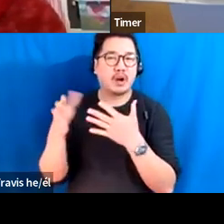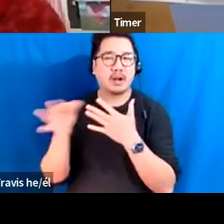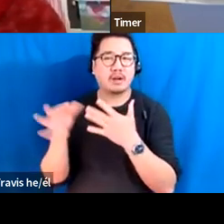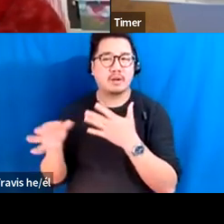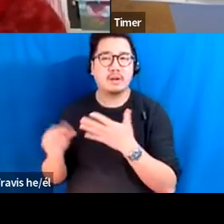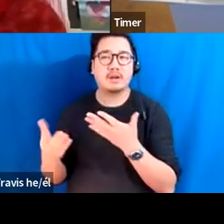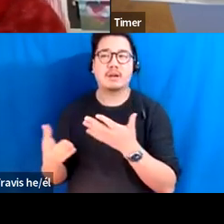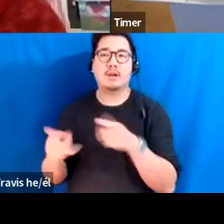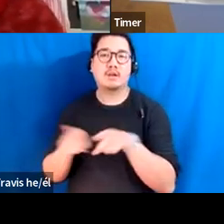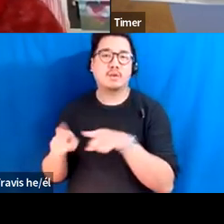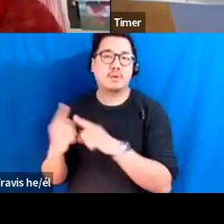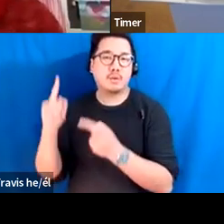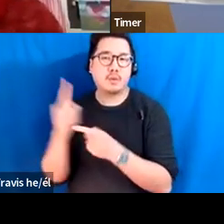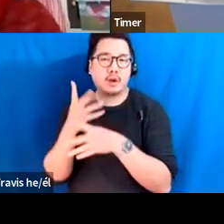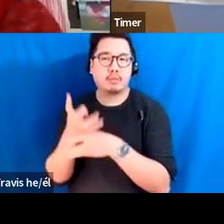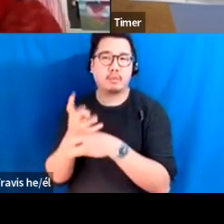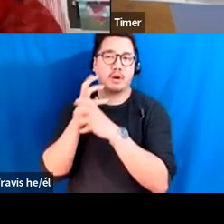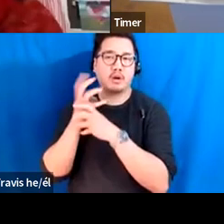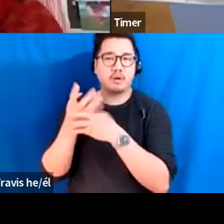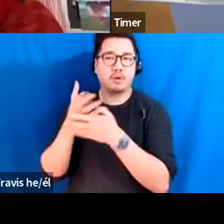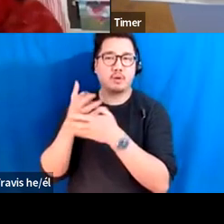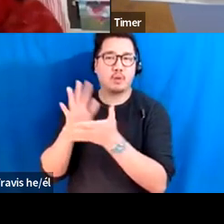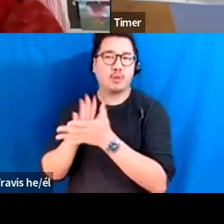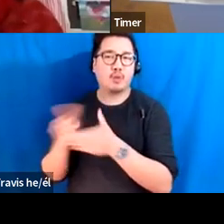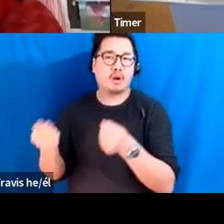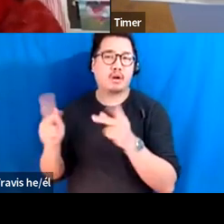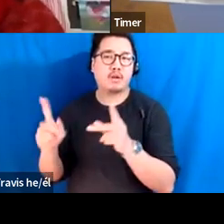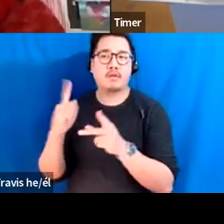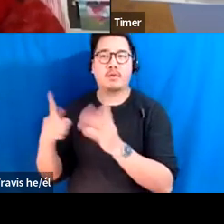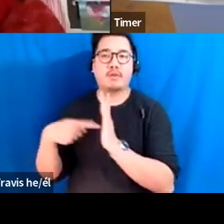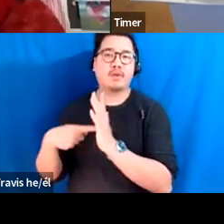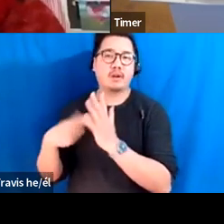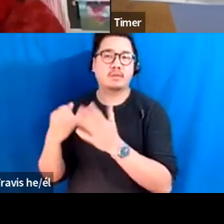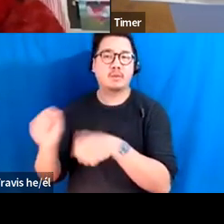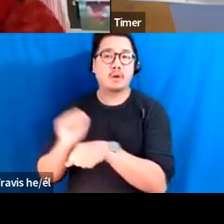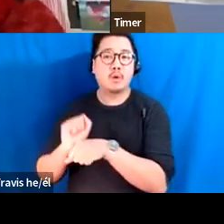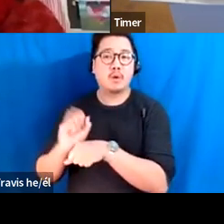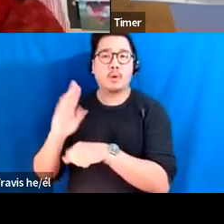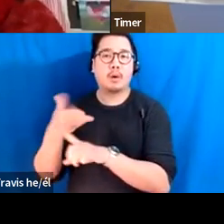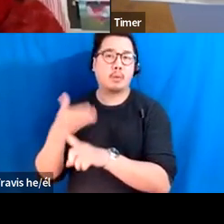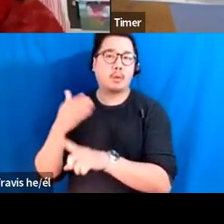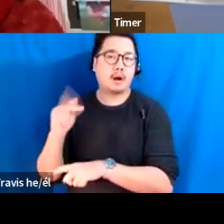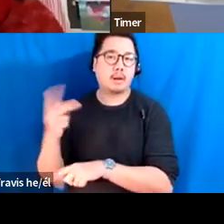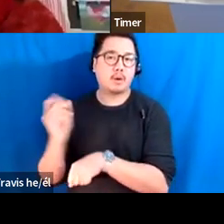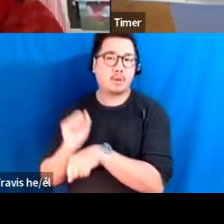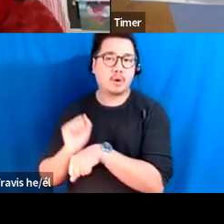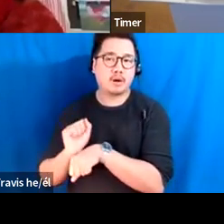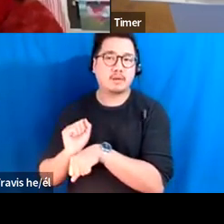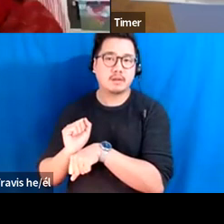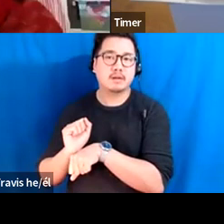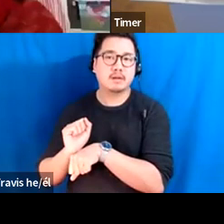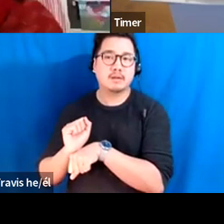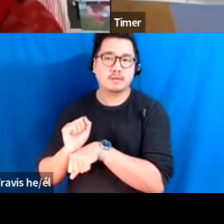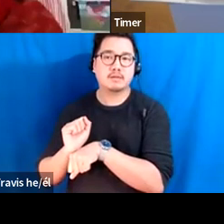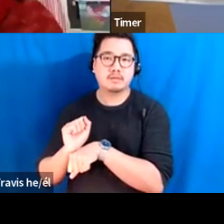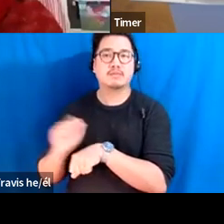opportunities to engage advance placement work or pre-ap work and really excited